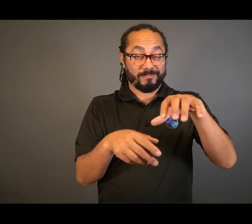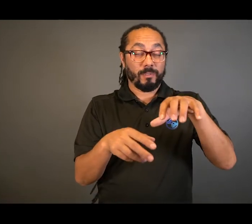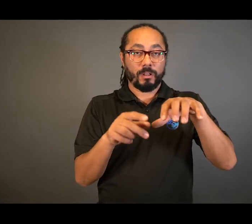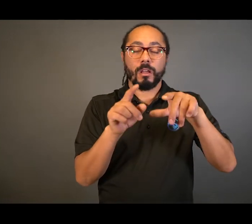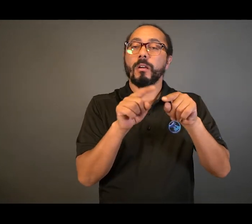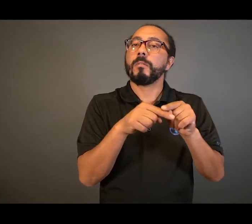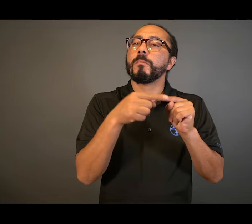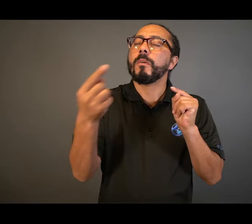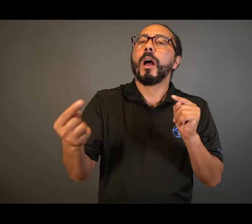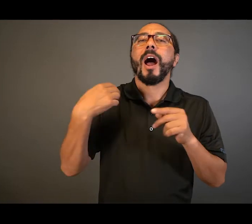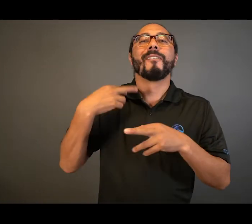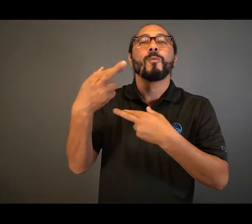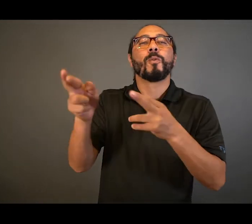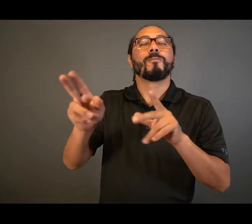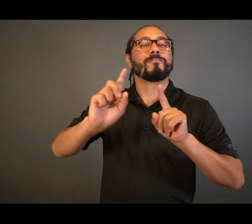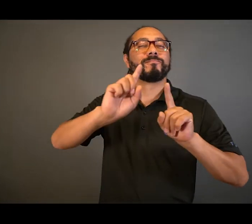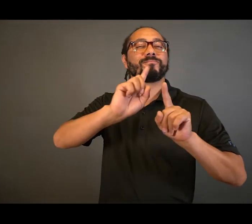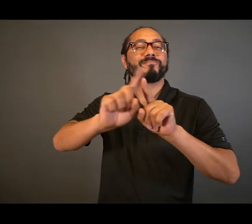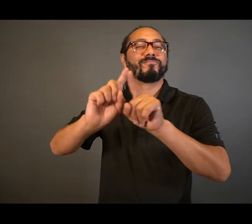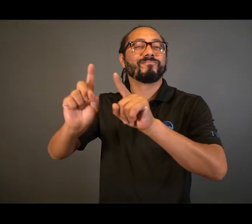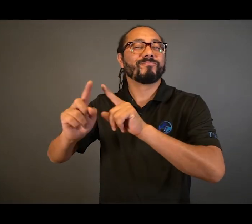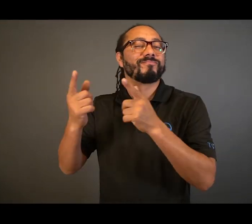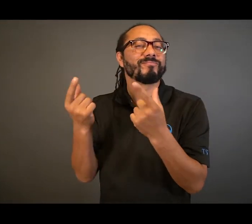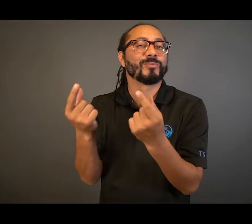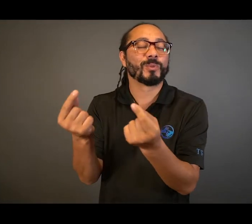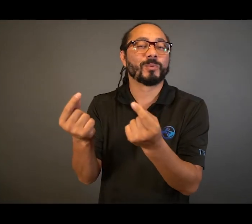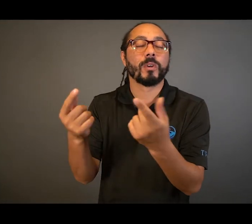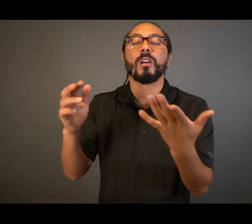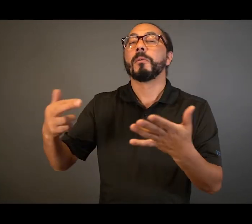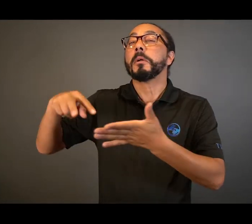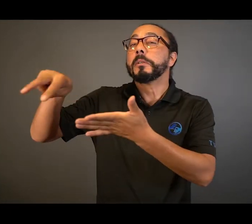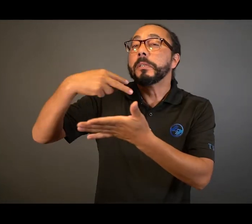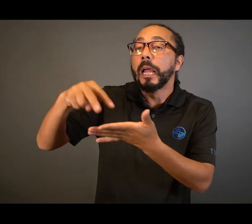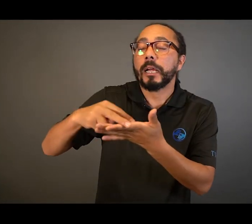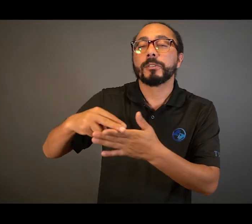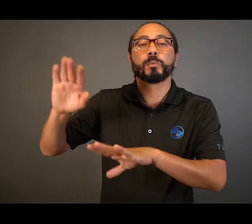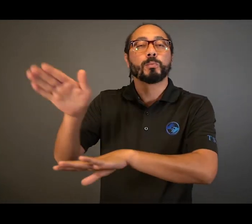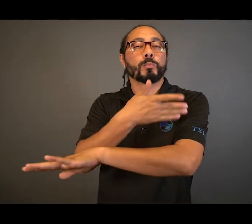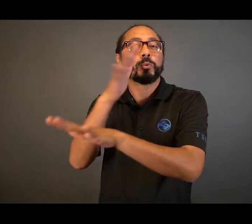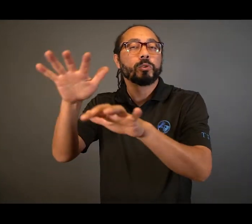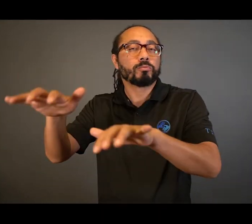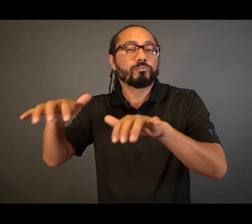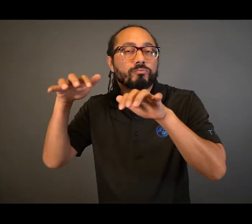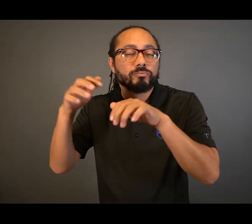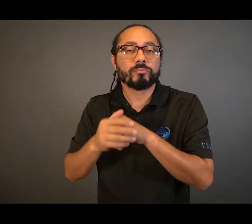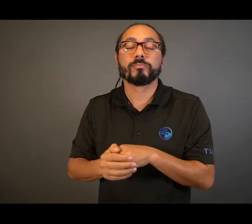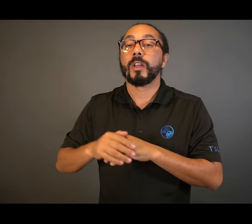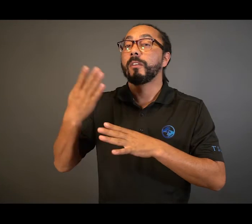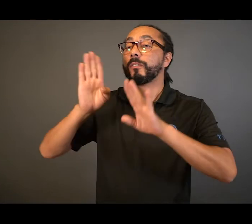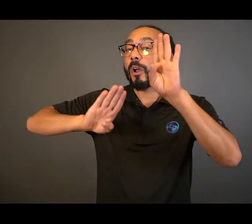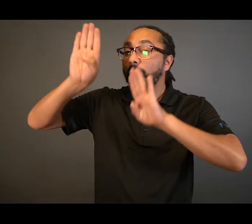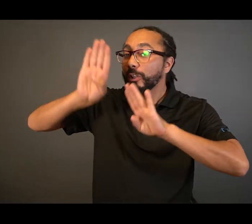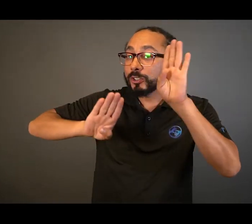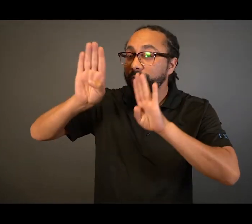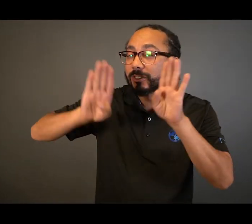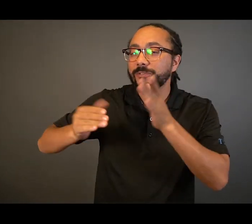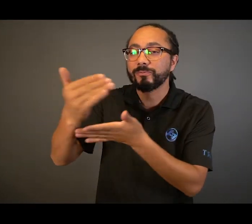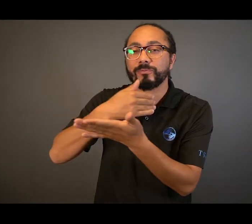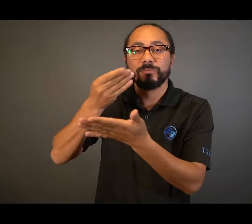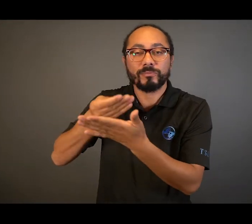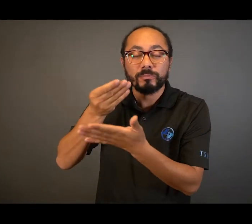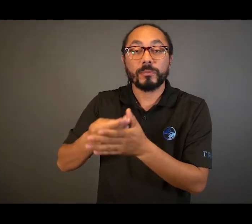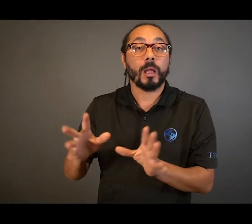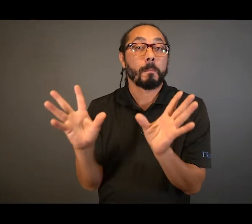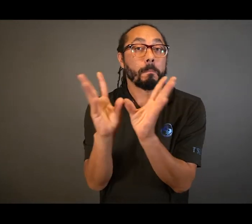Adjacent to the parlor is a multi-purpose room that was used for dances, small concerts,